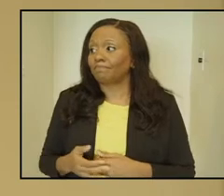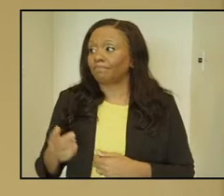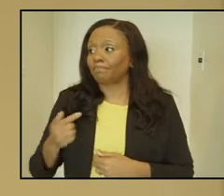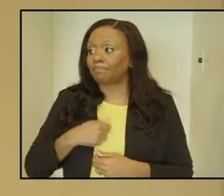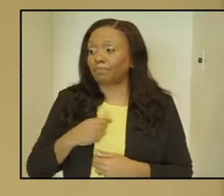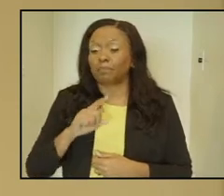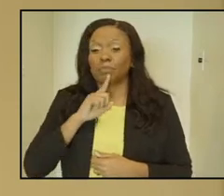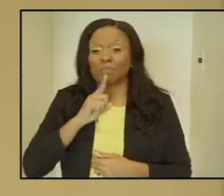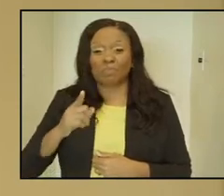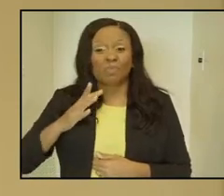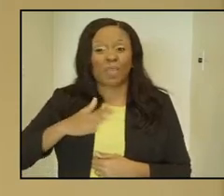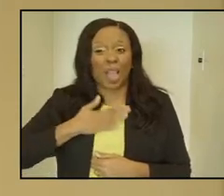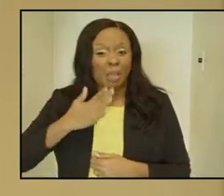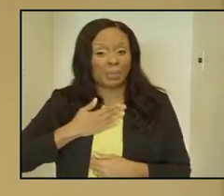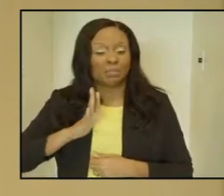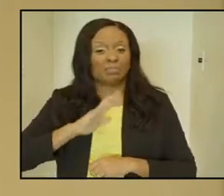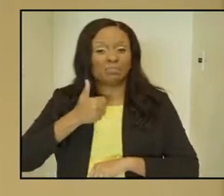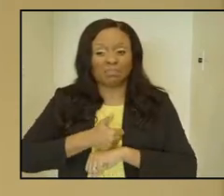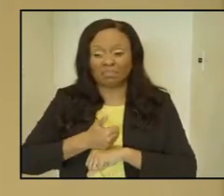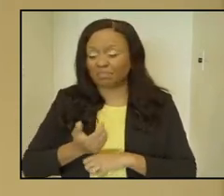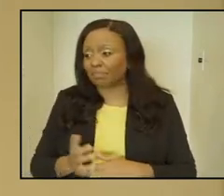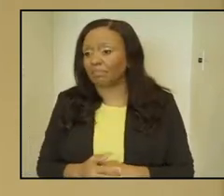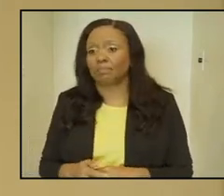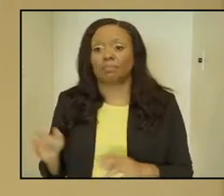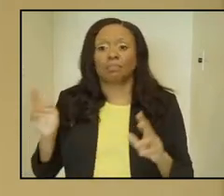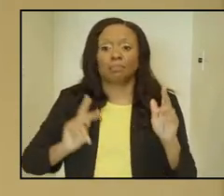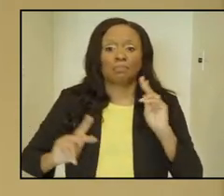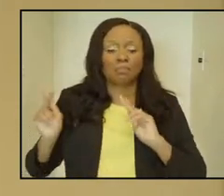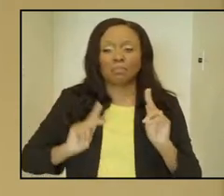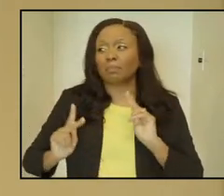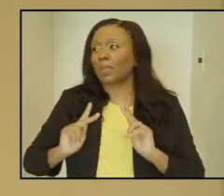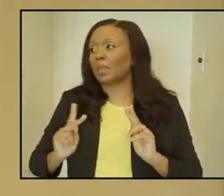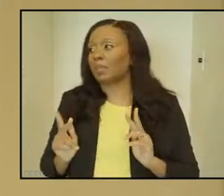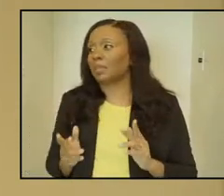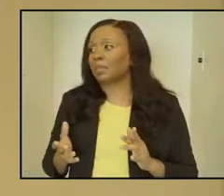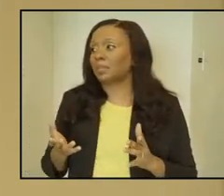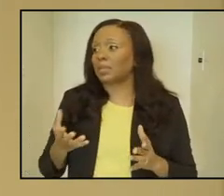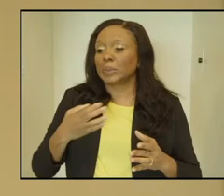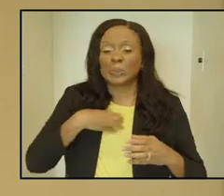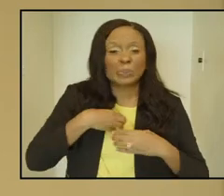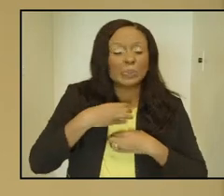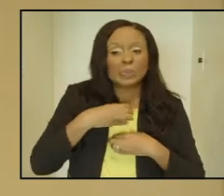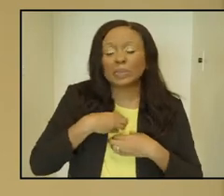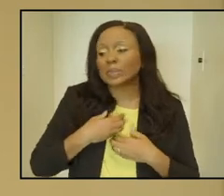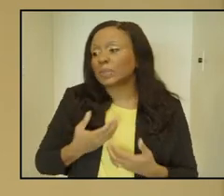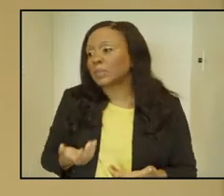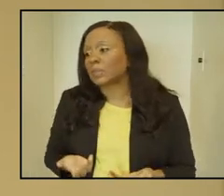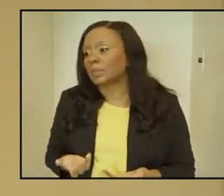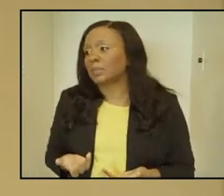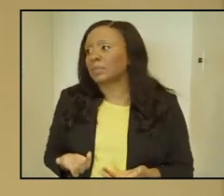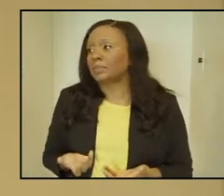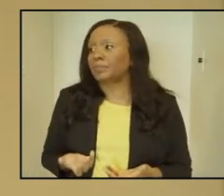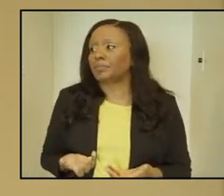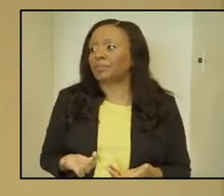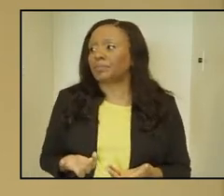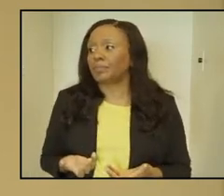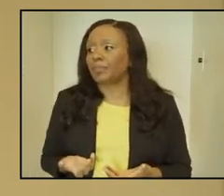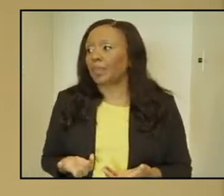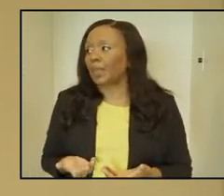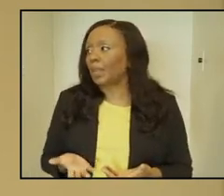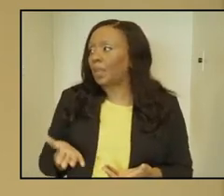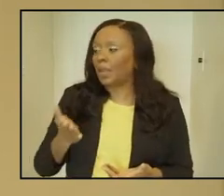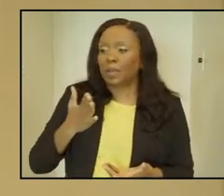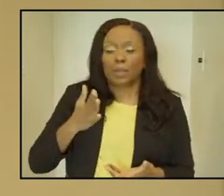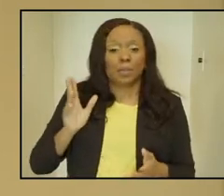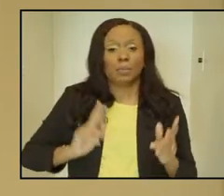pleased today because the complaints, the concerns and suggestions of stakeholders really were taking up a lot of my time, to be honest with